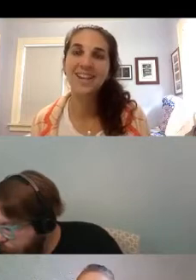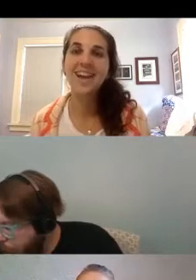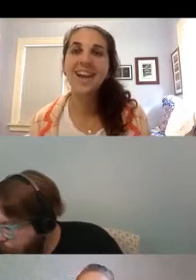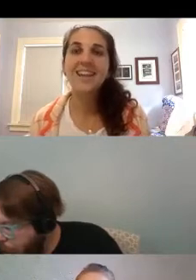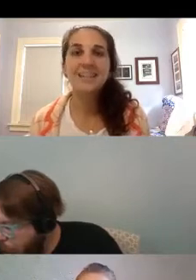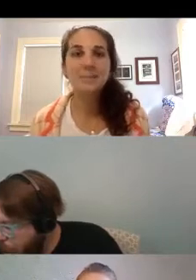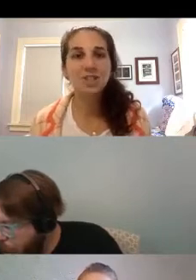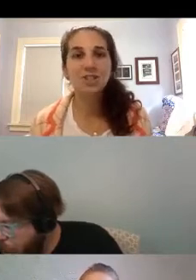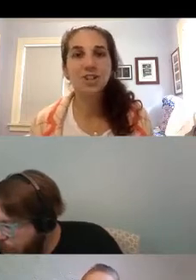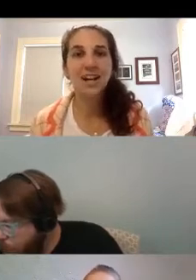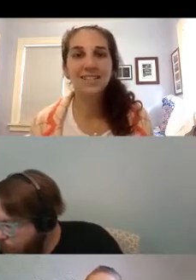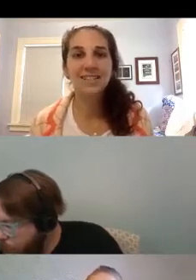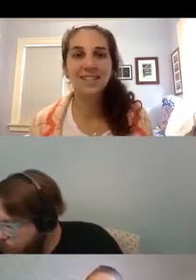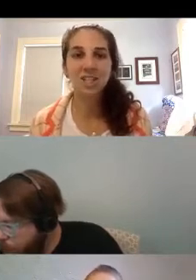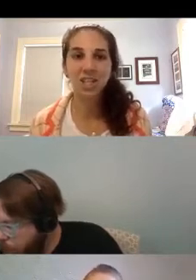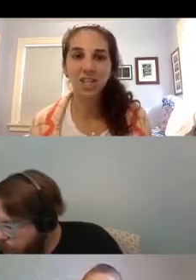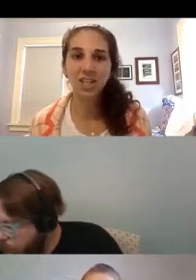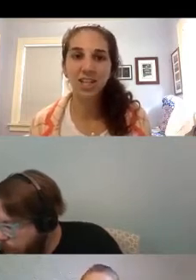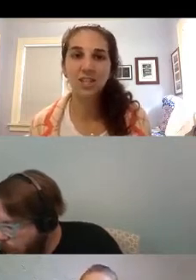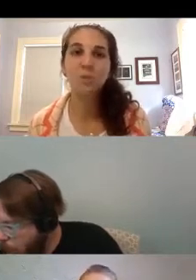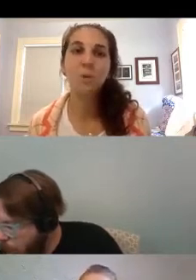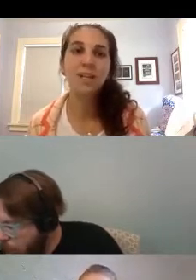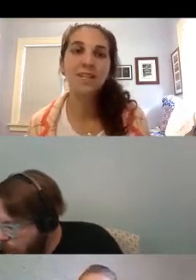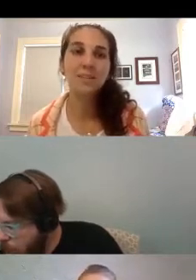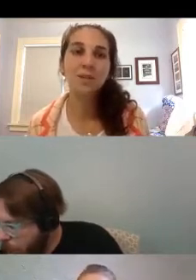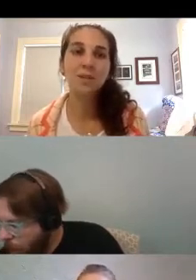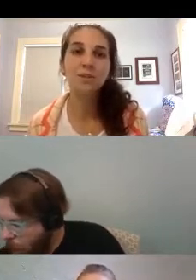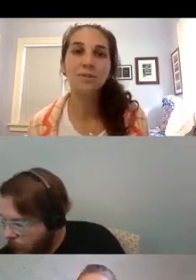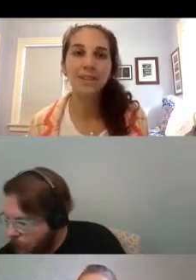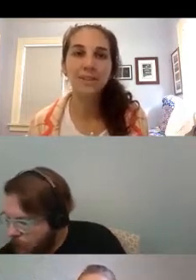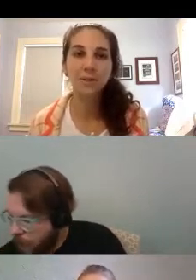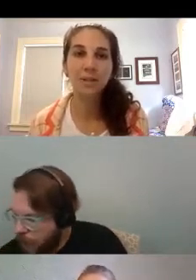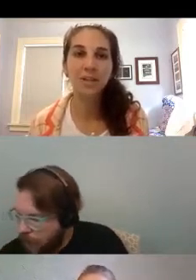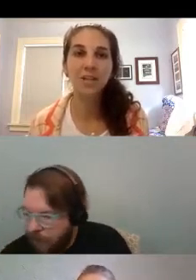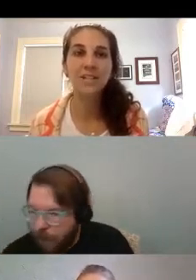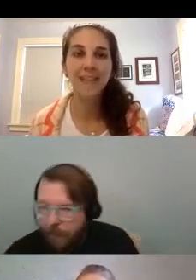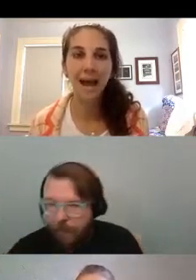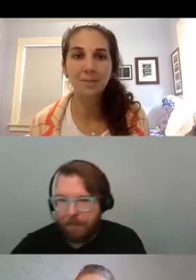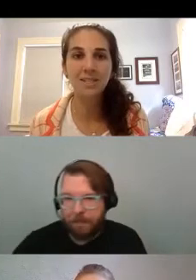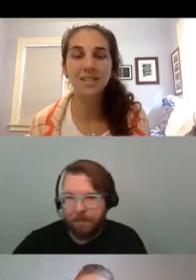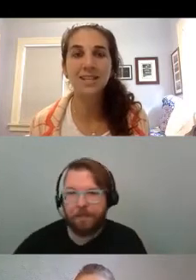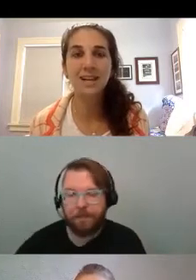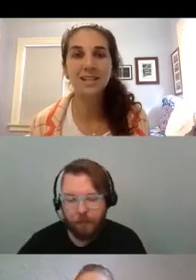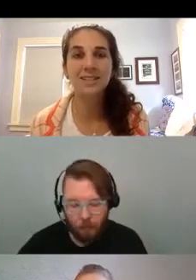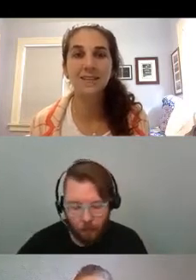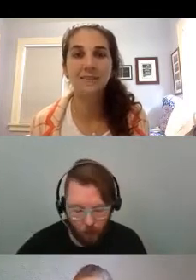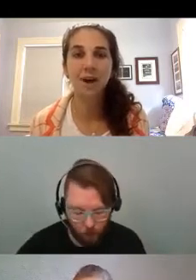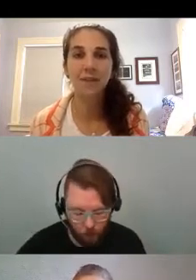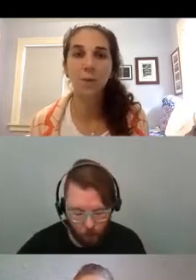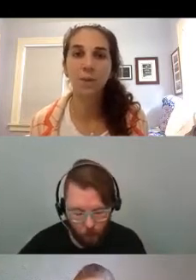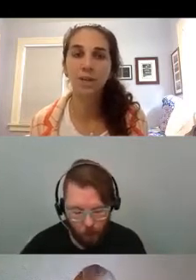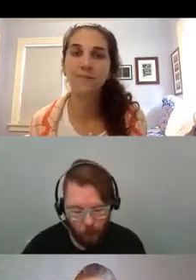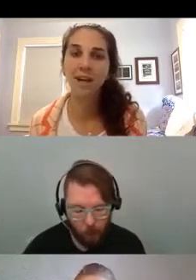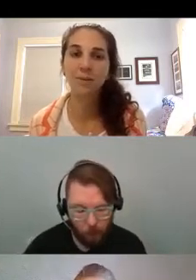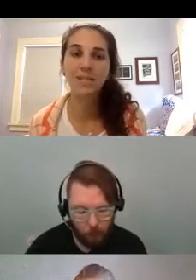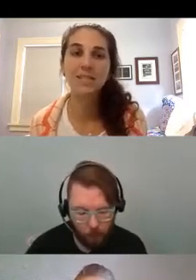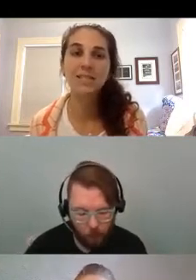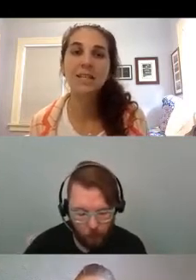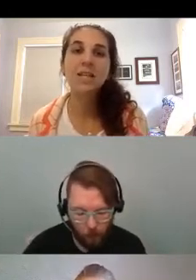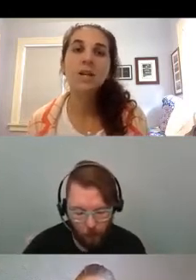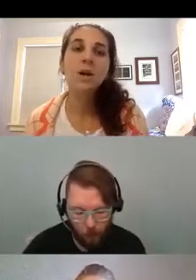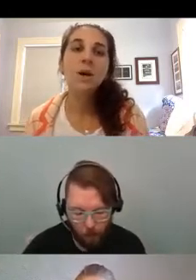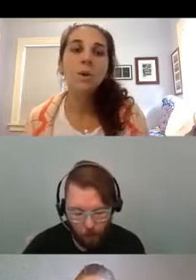institution, the exhibitions are constantly changing. And so we wanted someone who is flexible and can adapt to this constantly evolving work